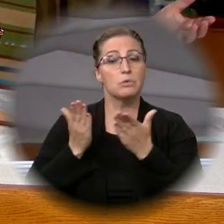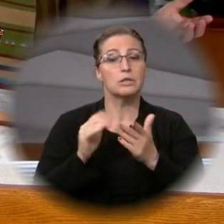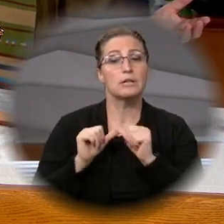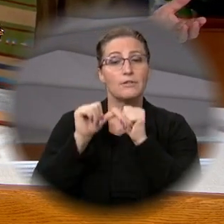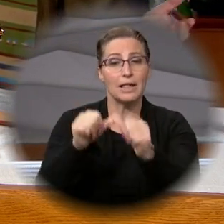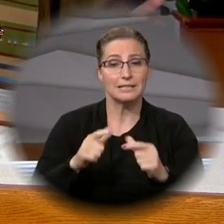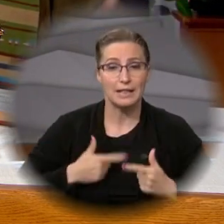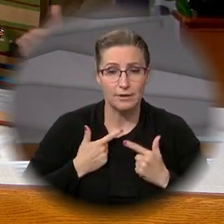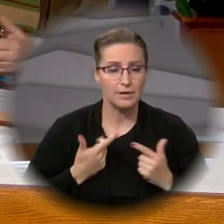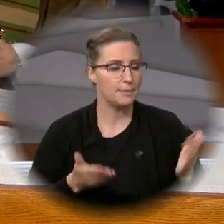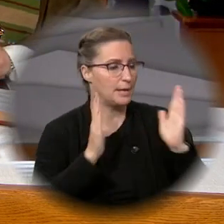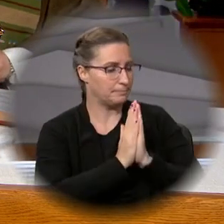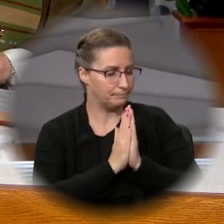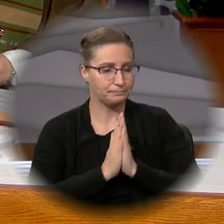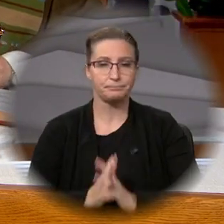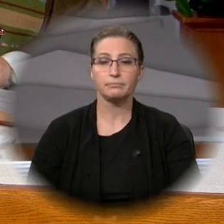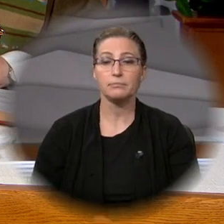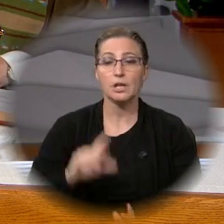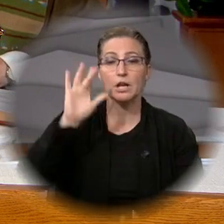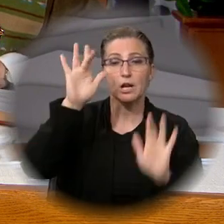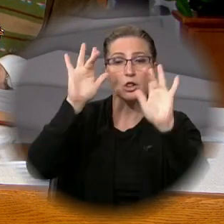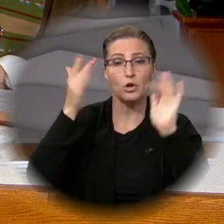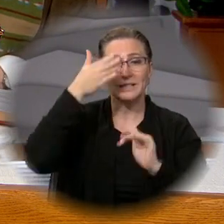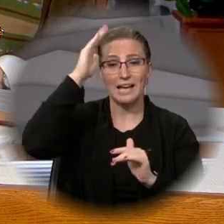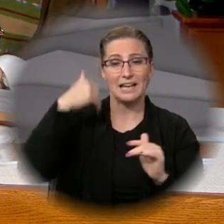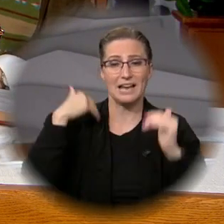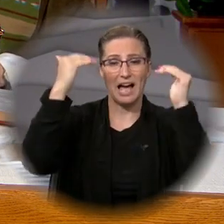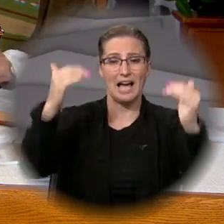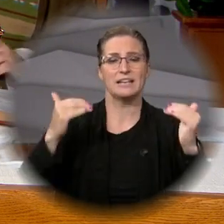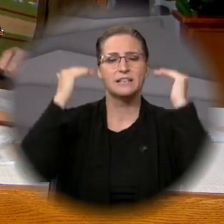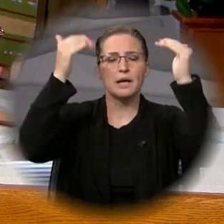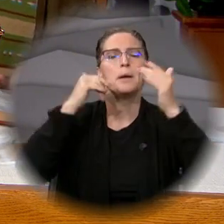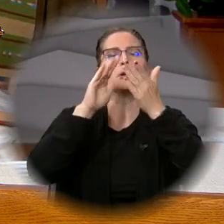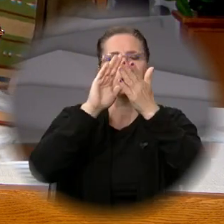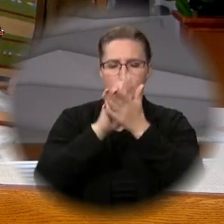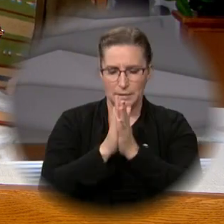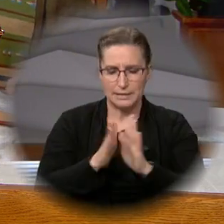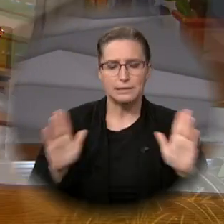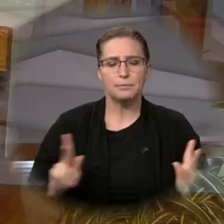life everlasting. Amen. Glory to God in the highest.